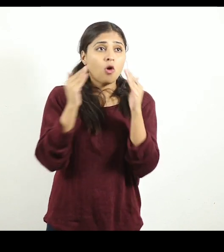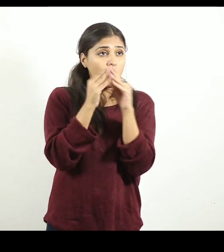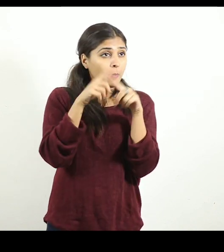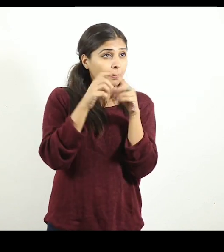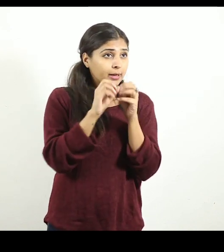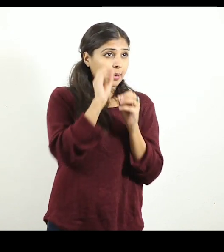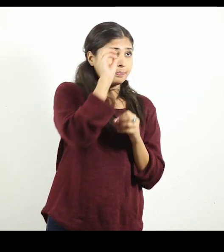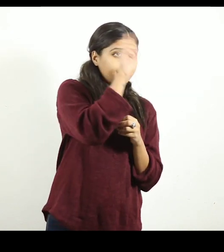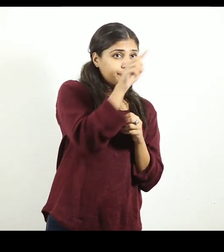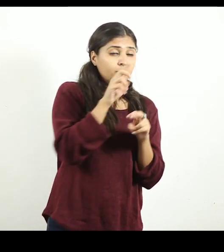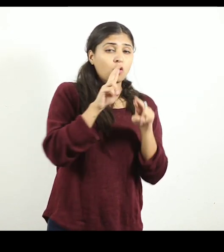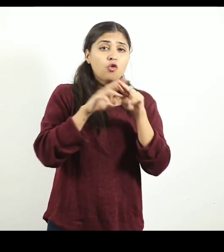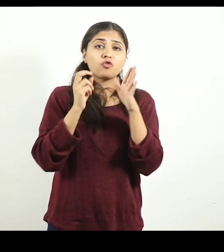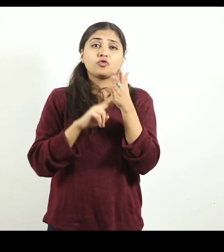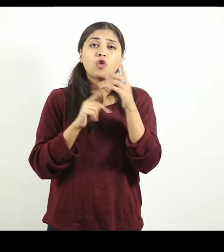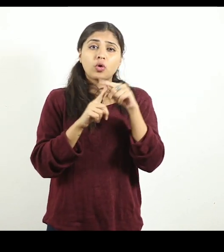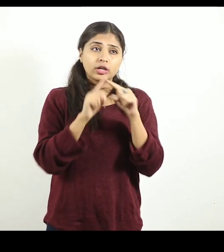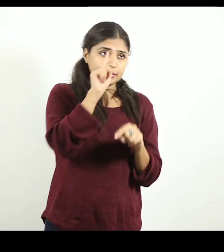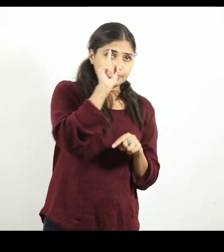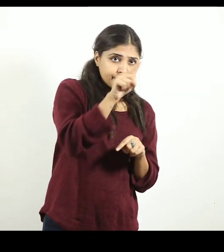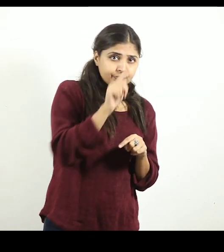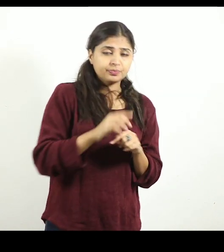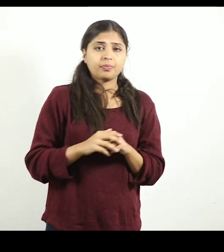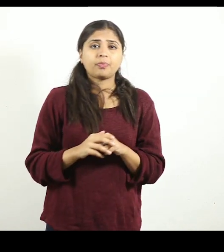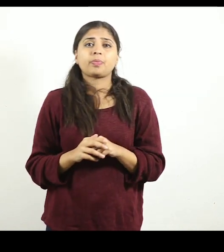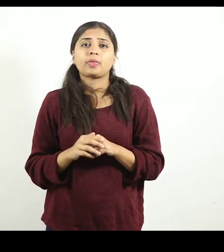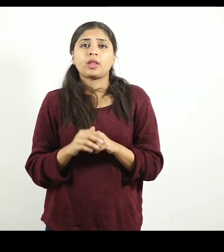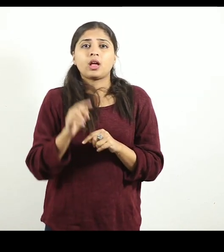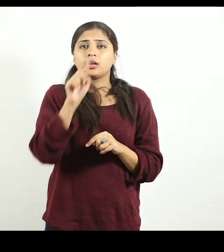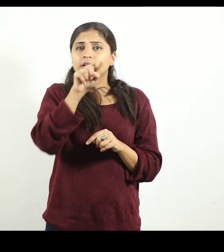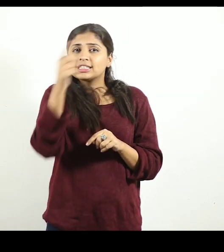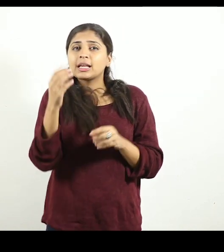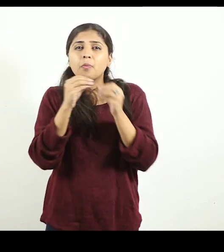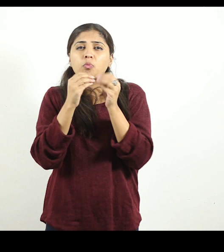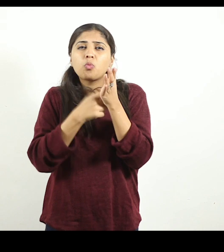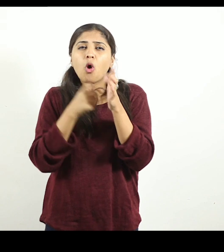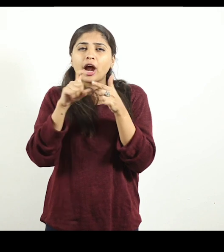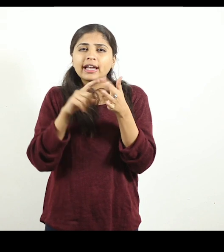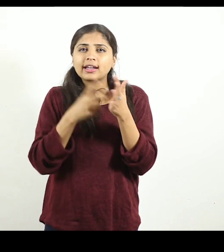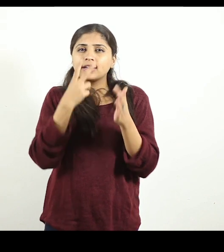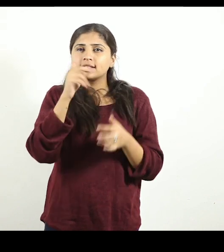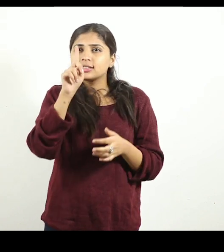would like. The border will be applied to the cell or cell range.